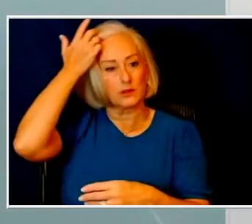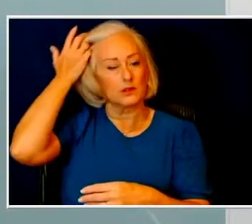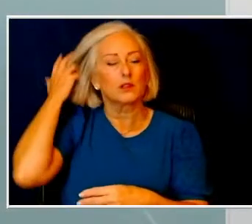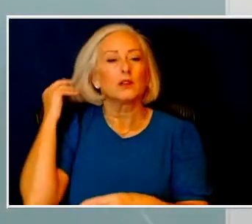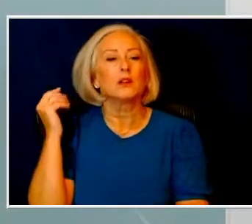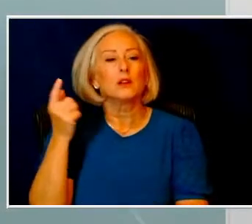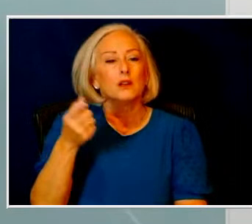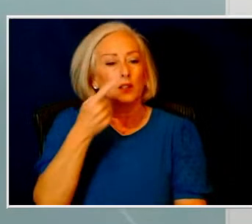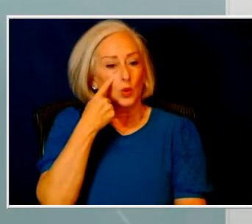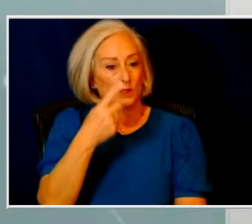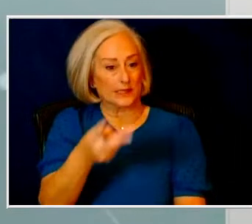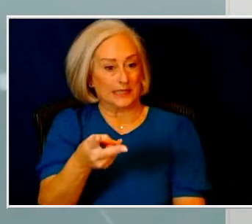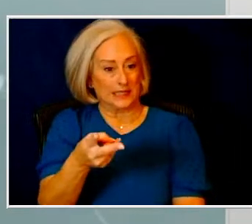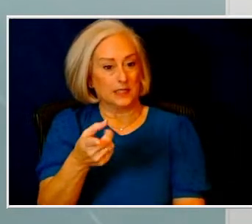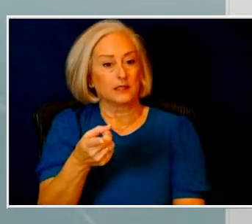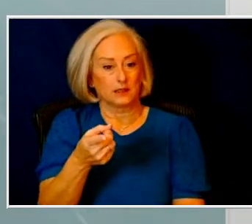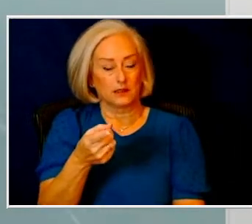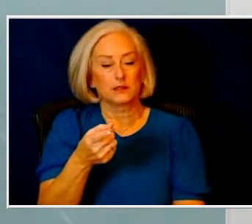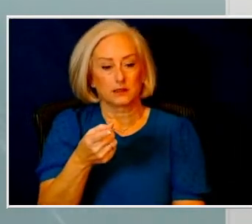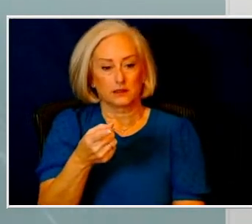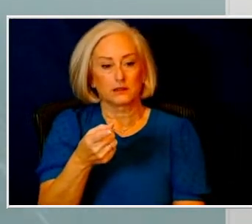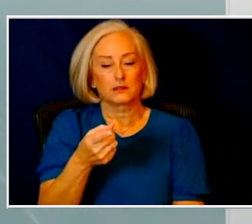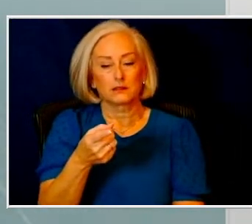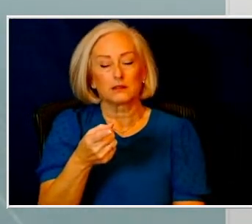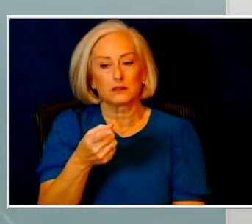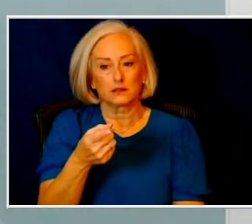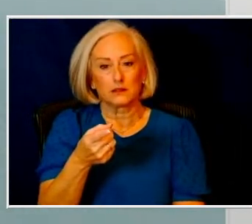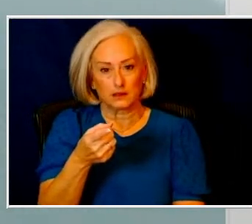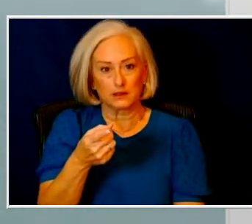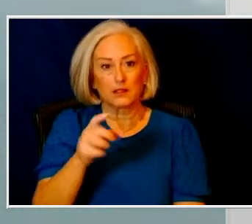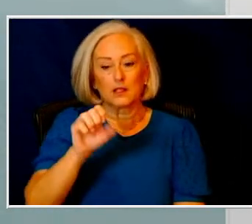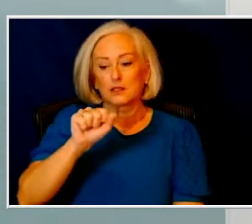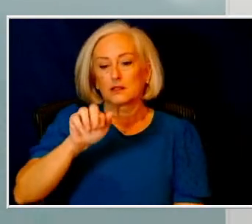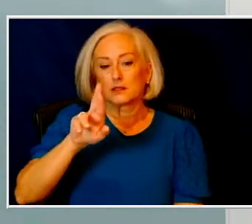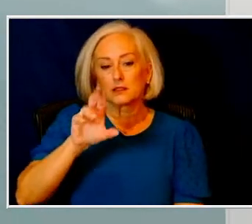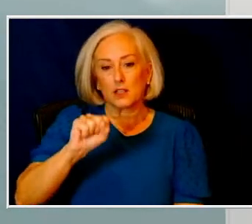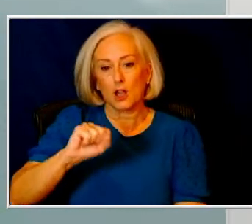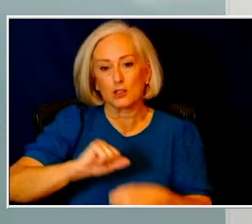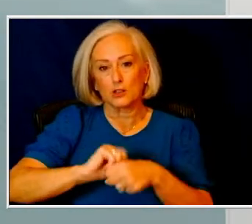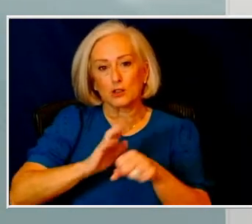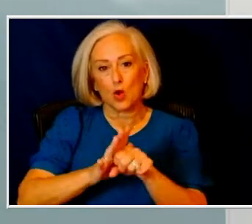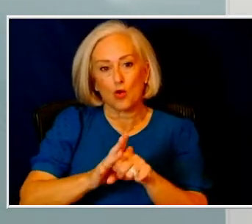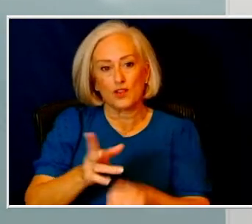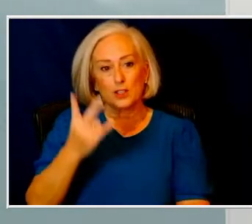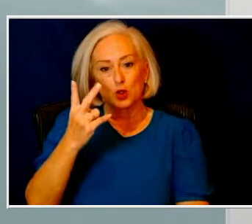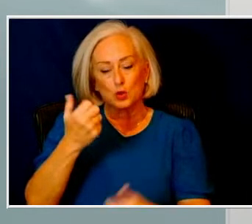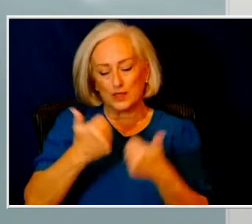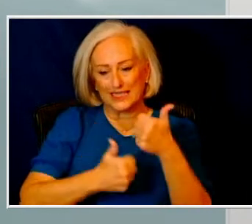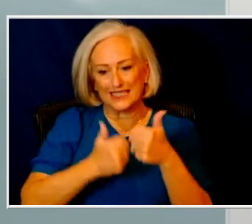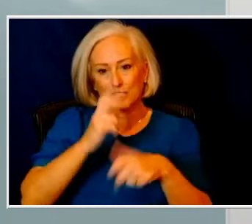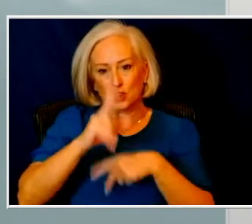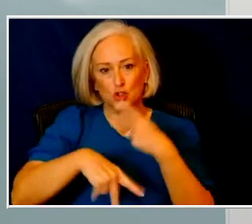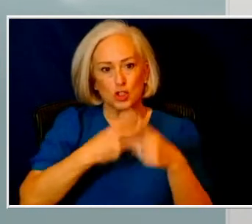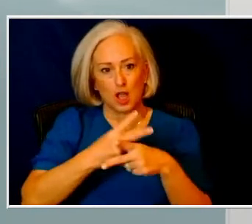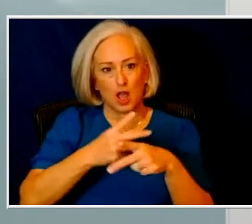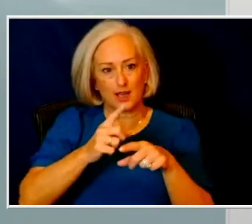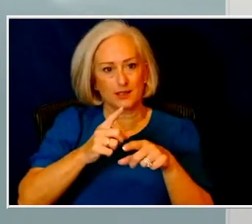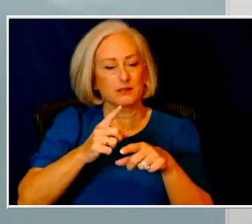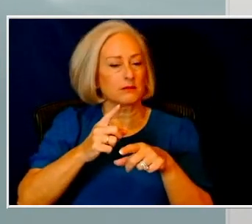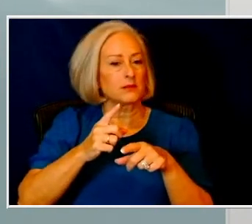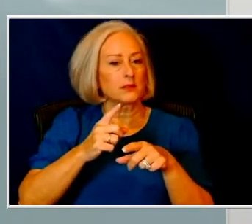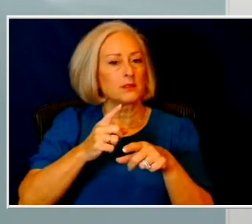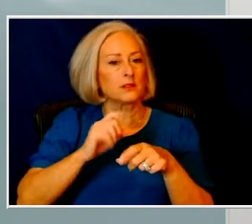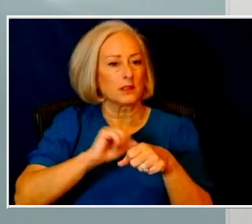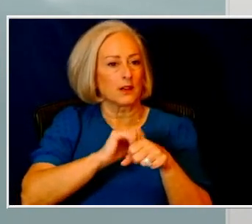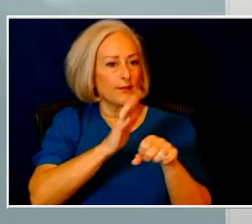graph, this table. And it shows the SARS-CoV-2 sequences by variant in different parts of the world. And if you look at the United States, what